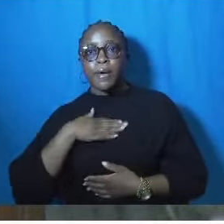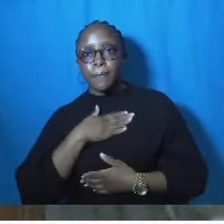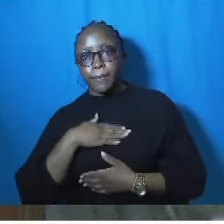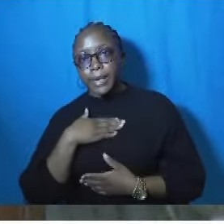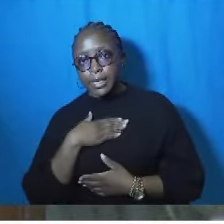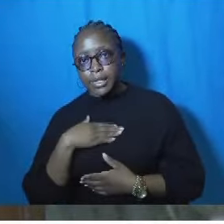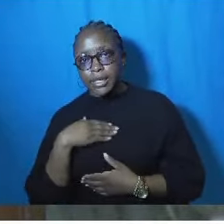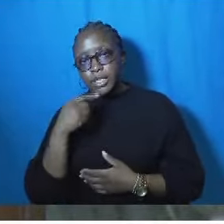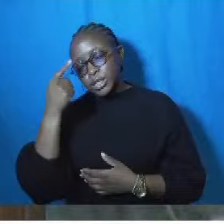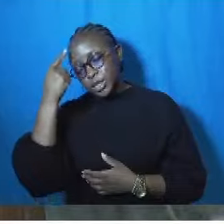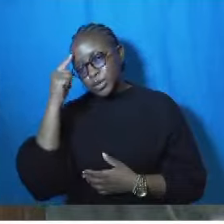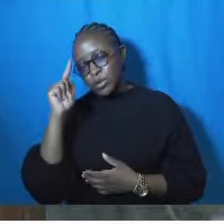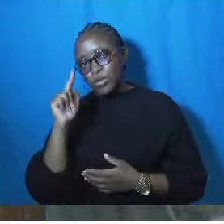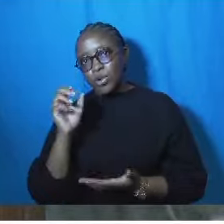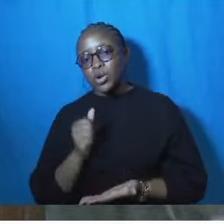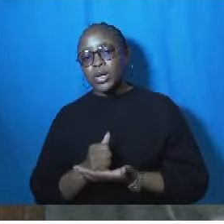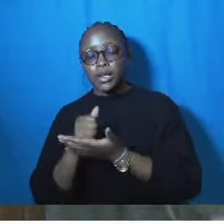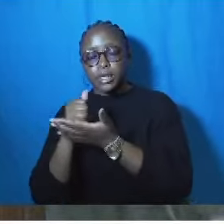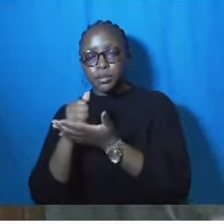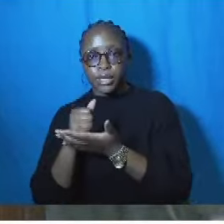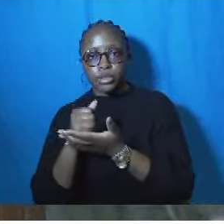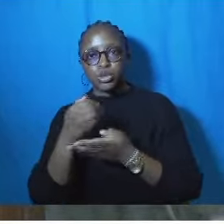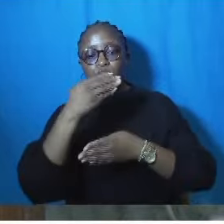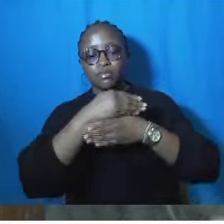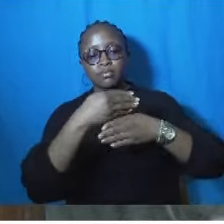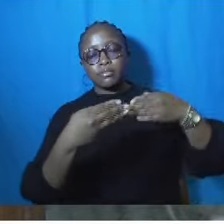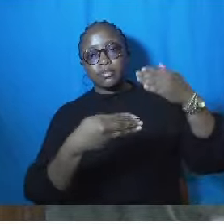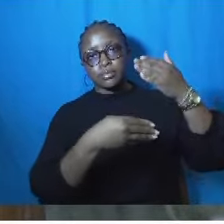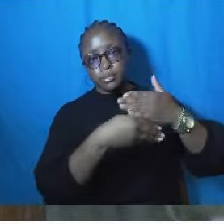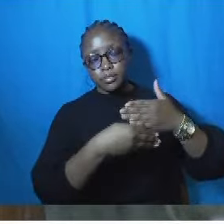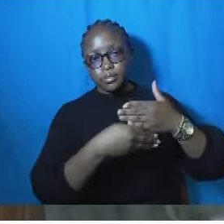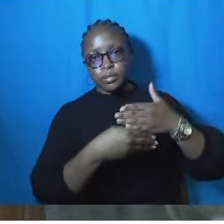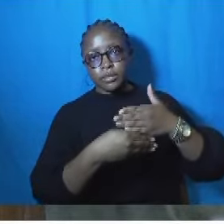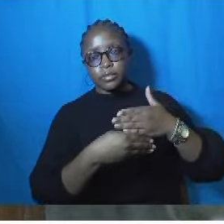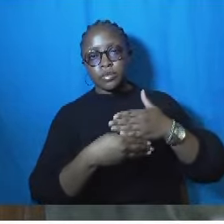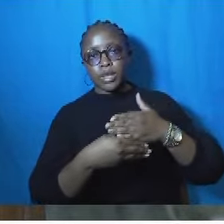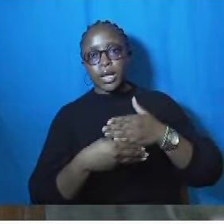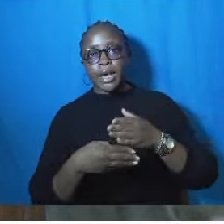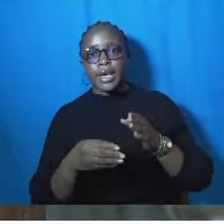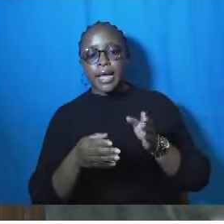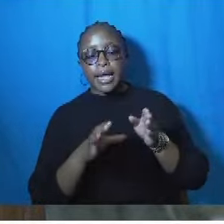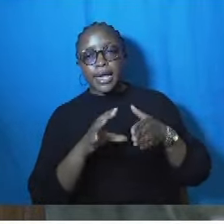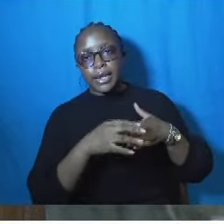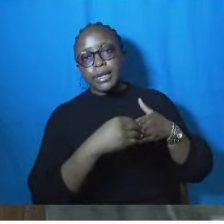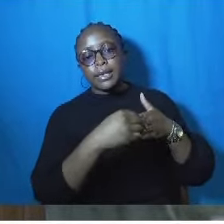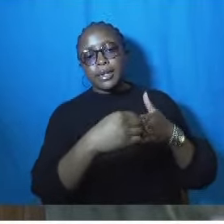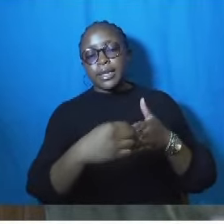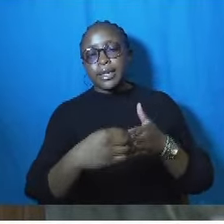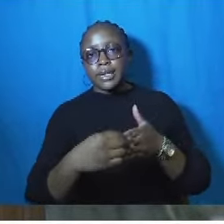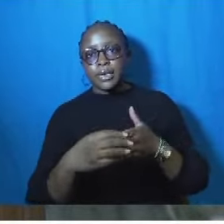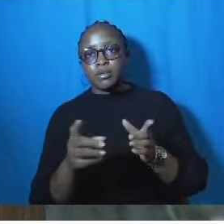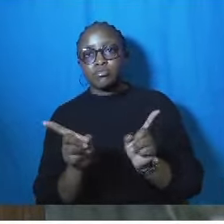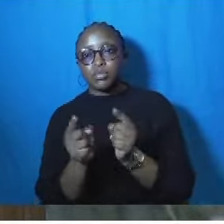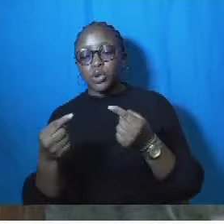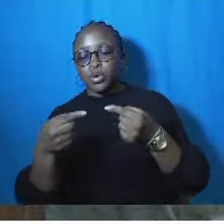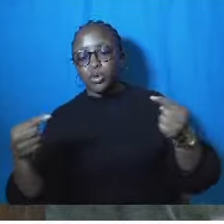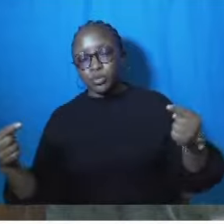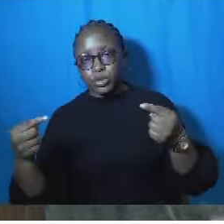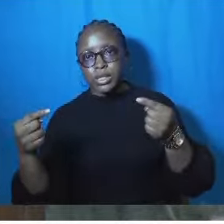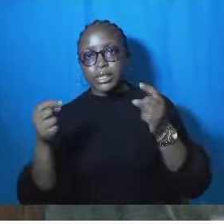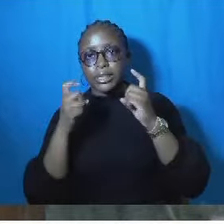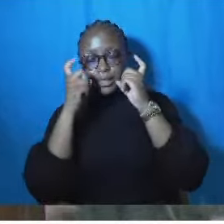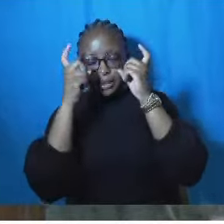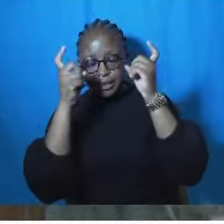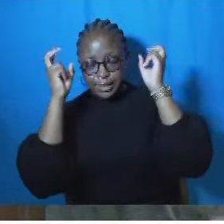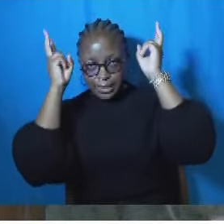up. Steer them from evil. Build them in the word. Be